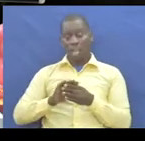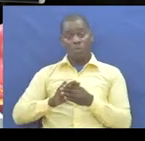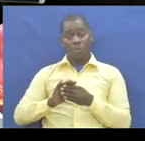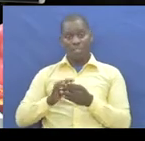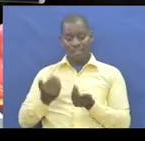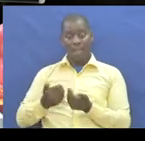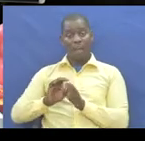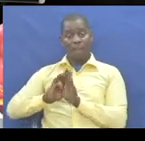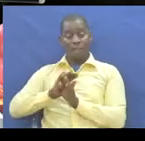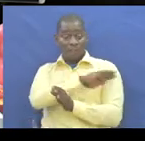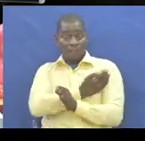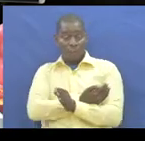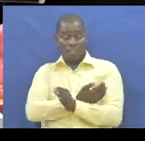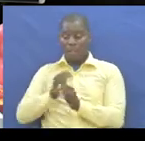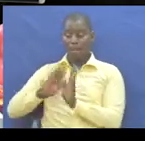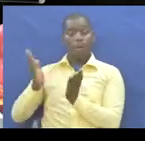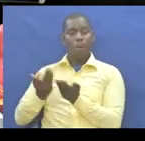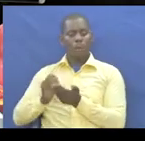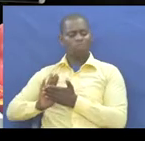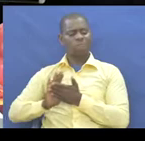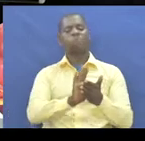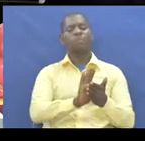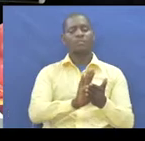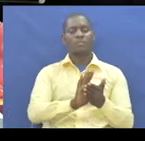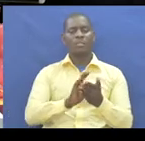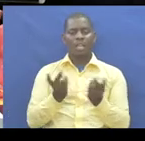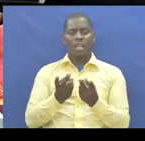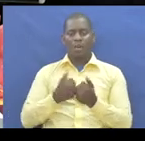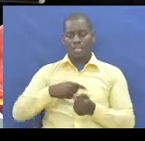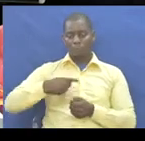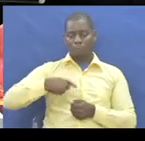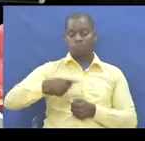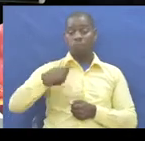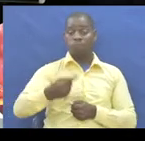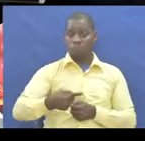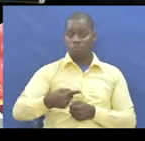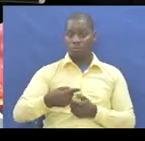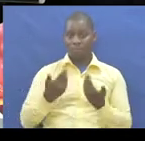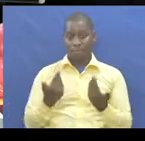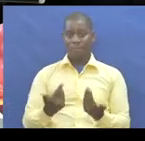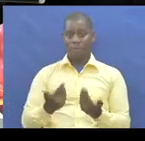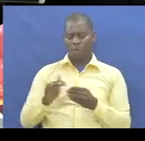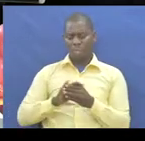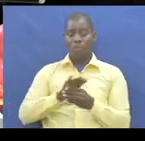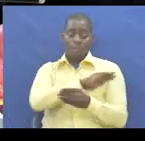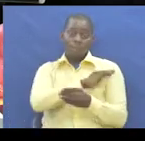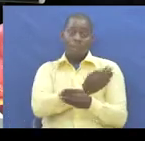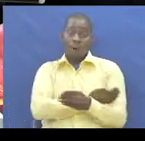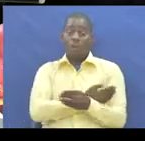now moving. I have applied a force to a ball. Look again. If I apply a force, you find a ball is just